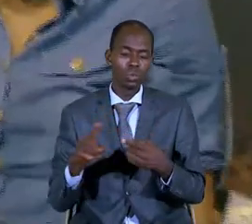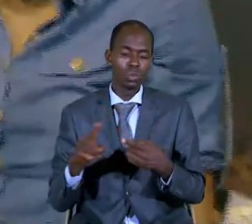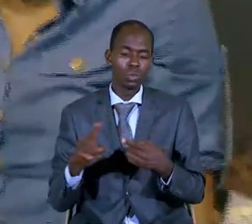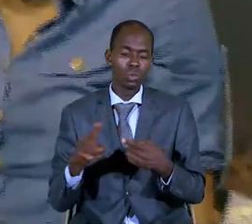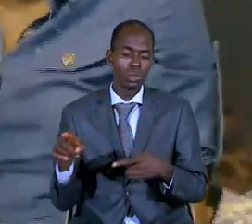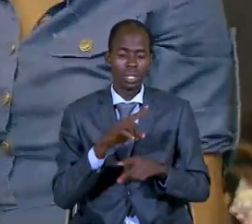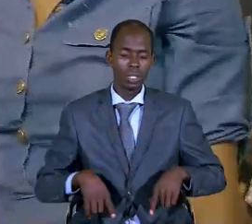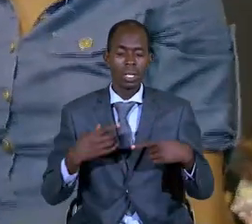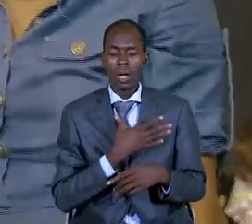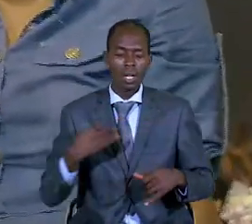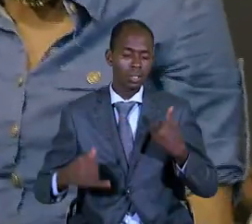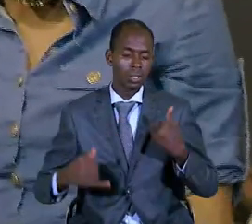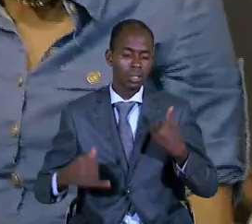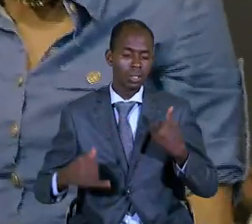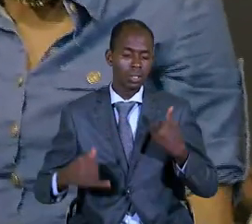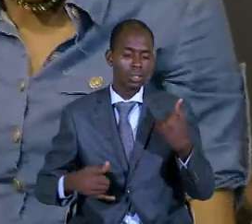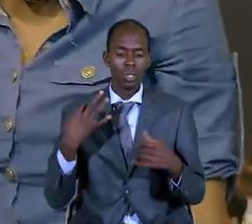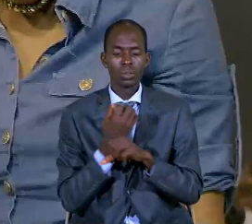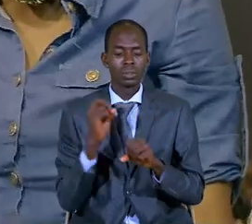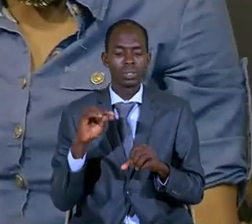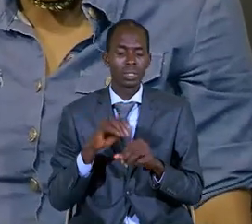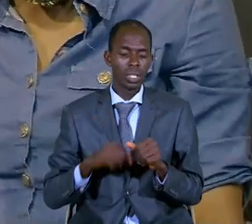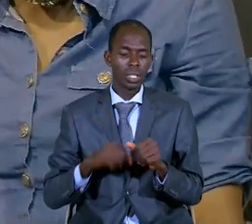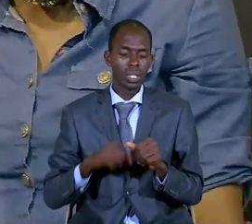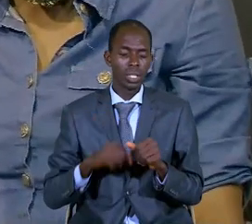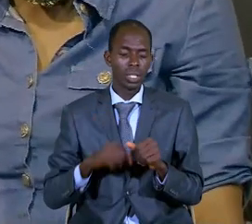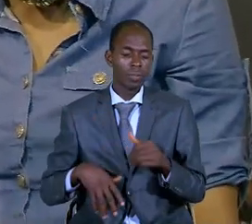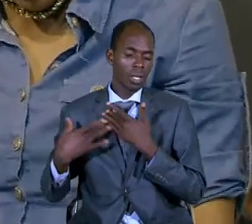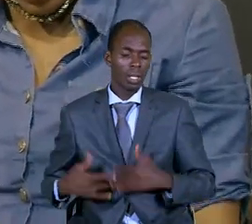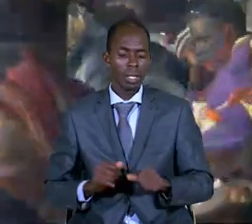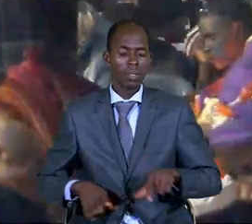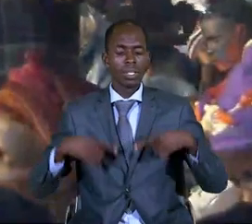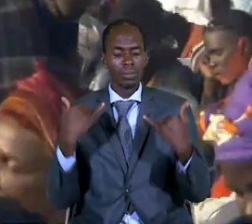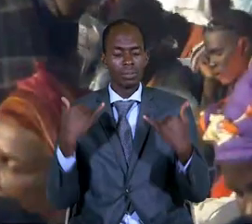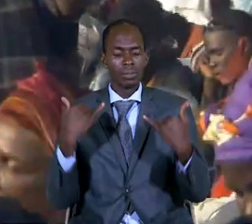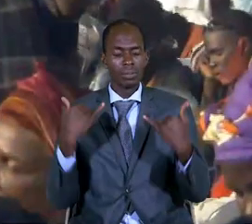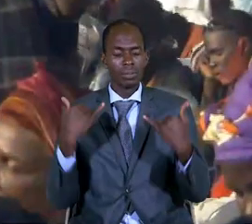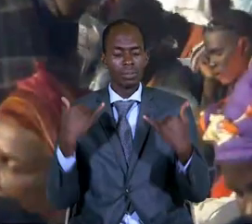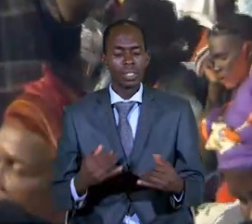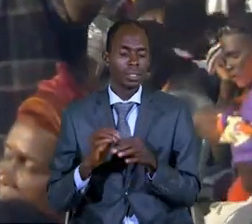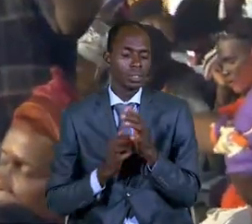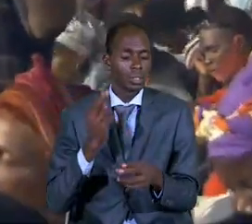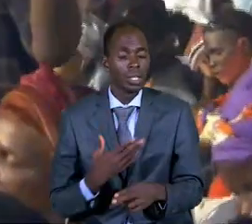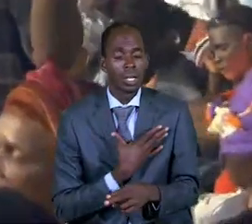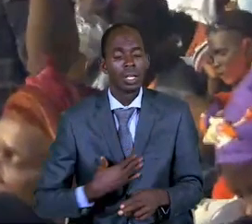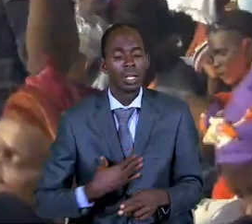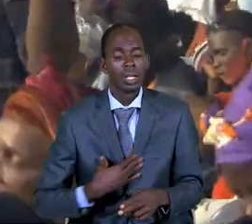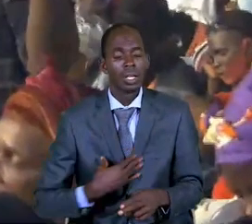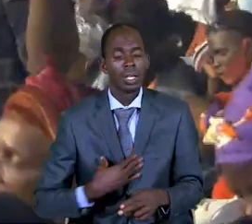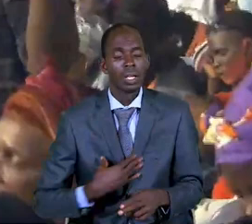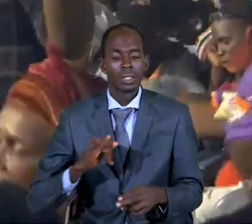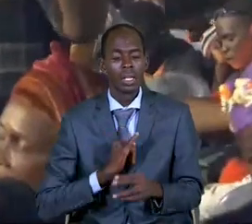of salvation in every heart, every life now, in Jesus' name. And I pray,